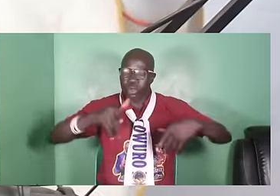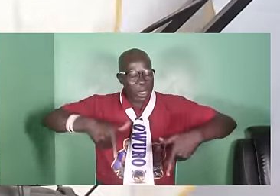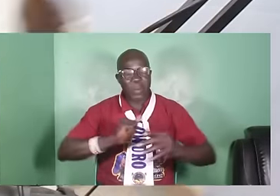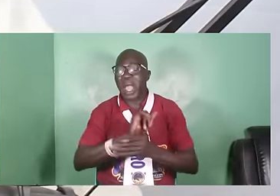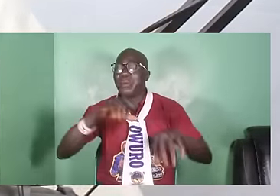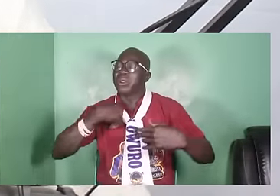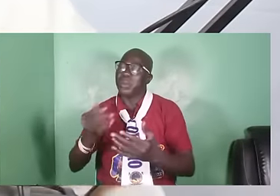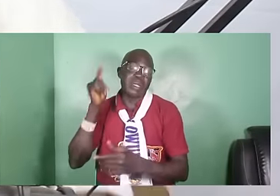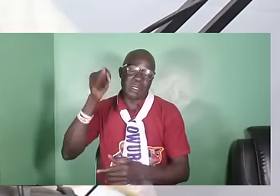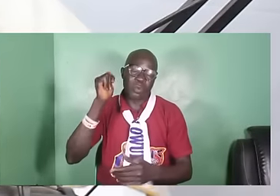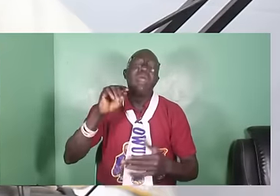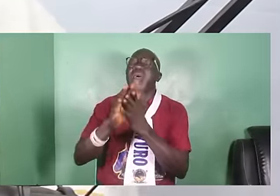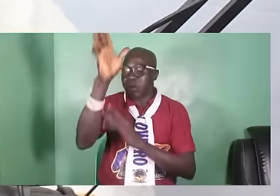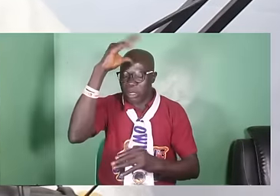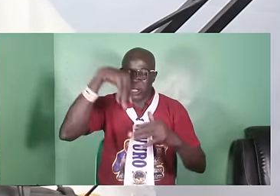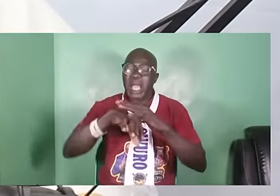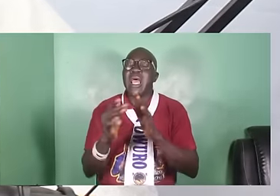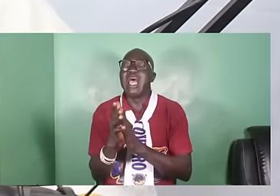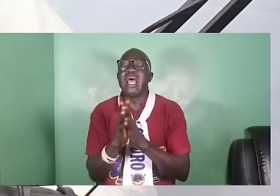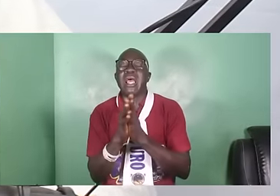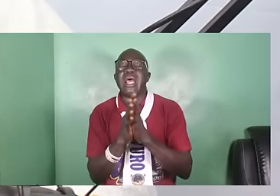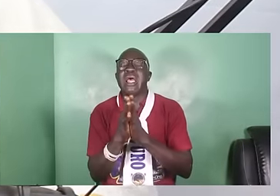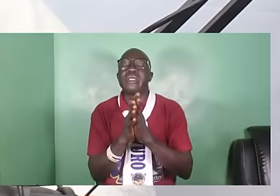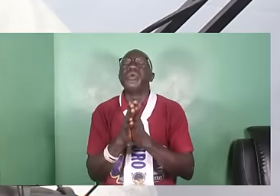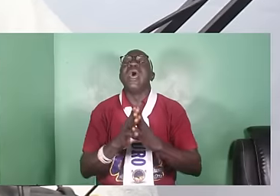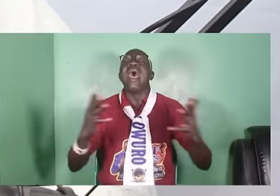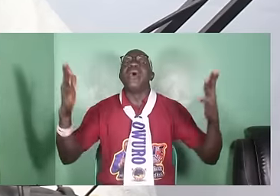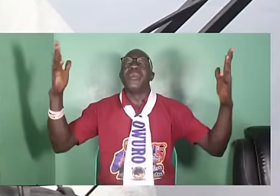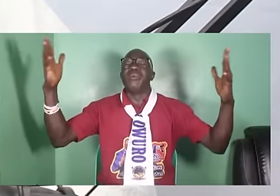are hidden minutes of faith. Oh, look at this!